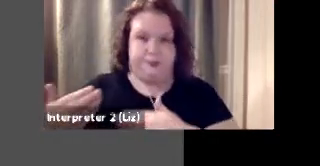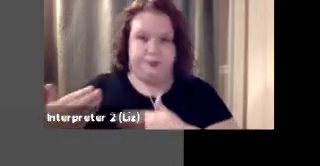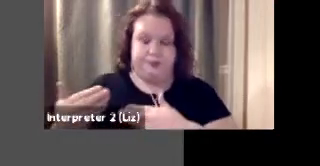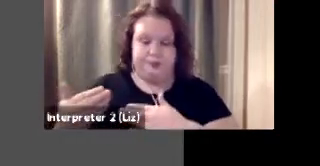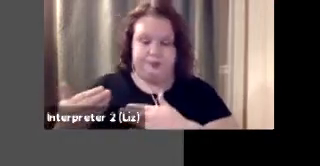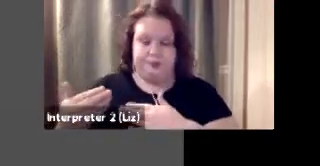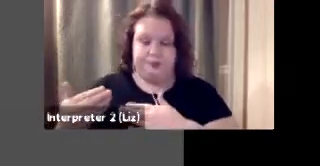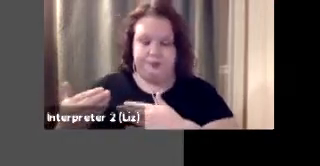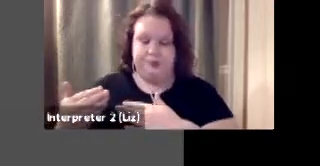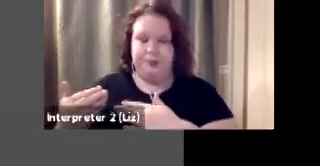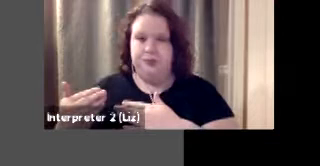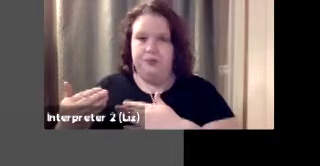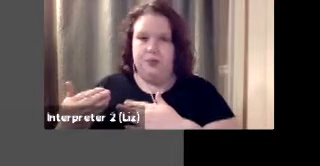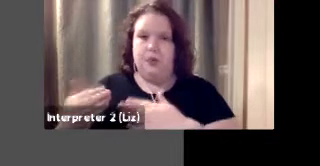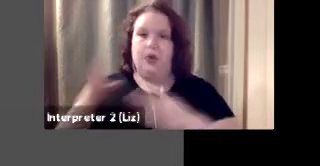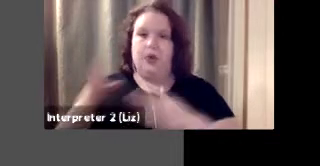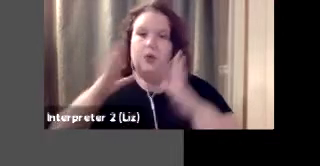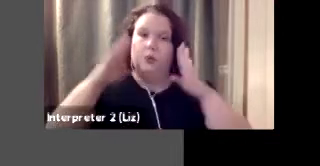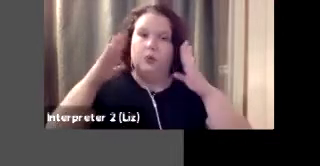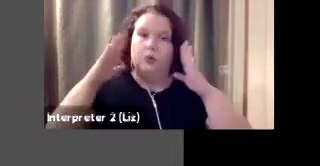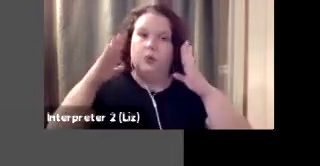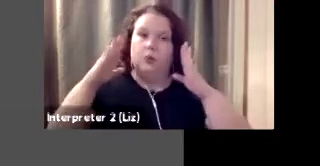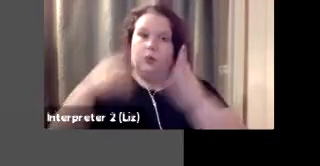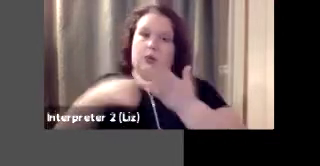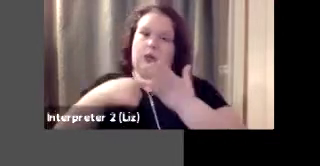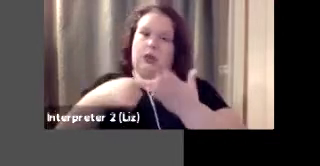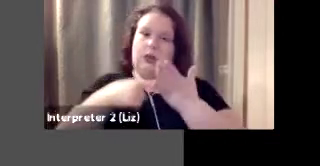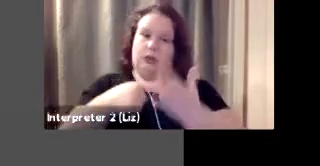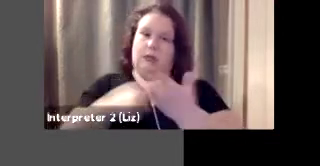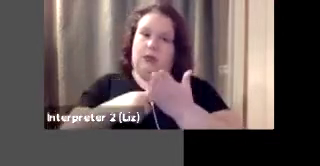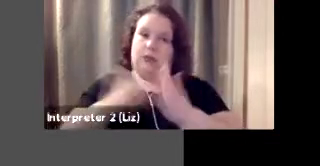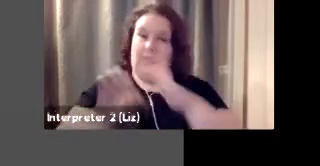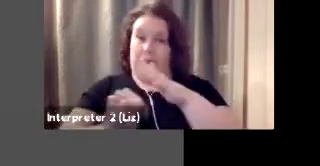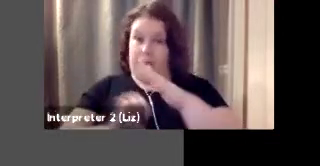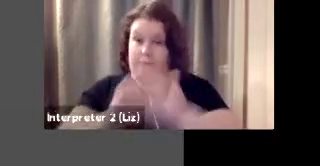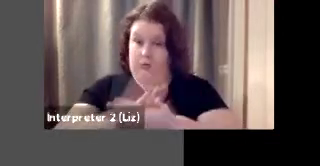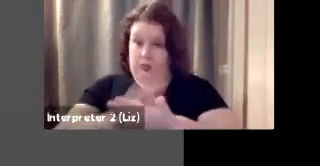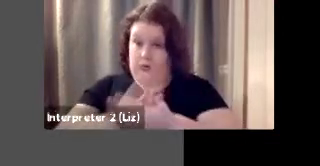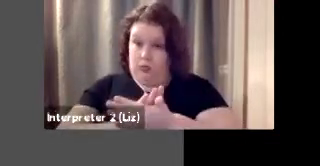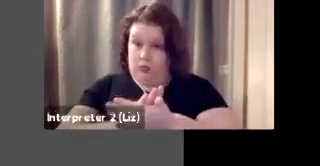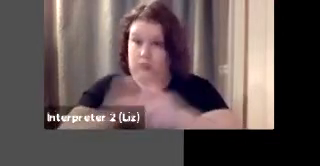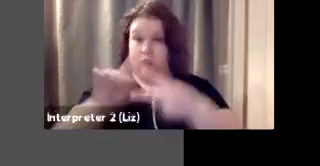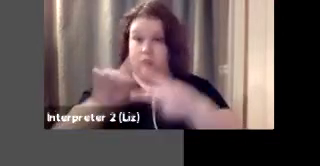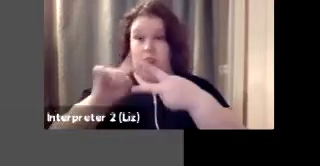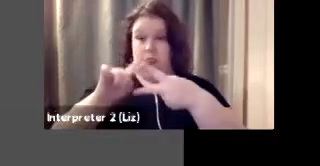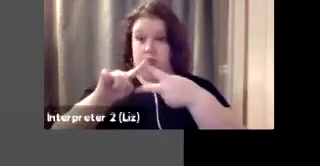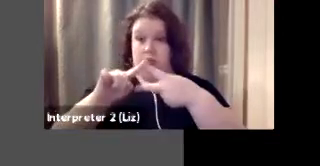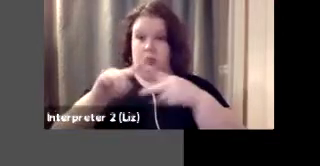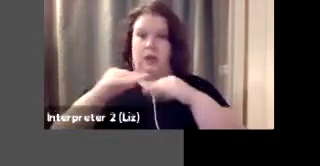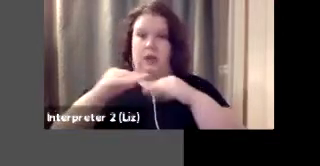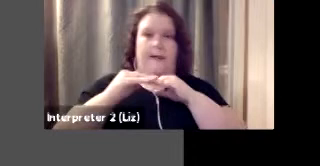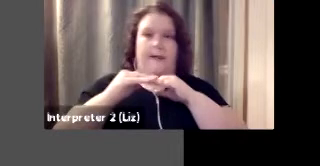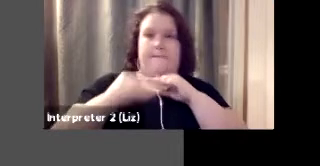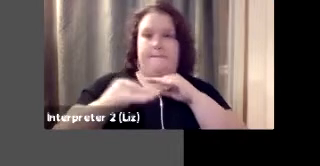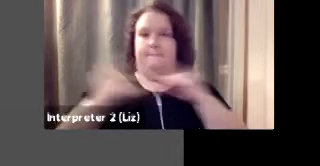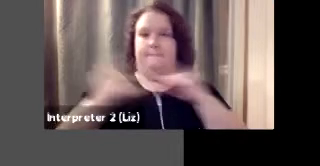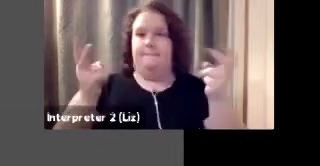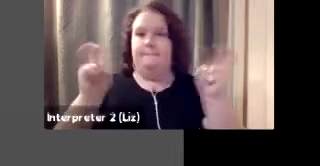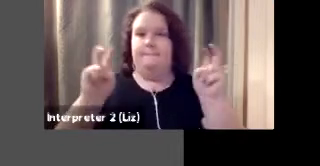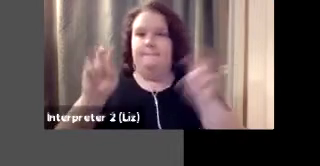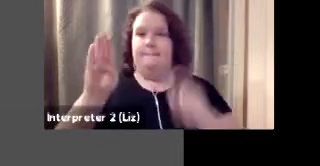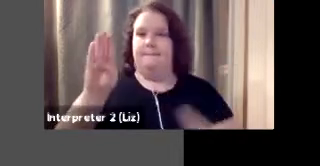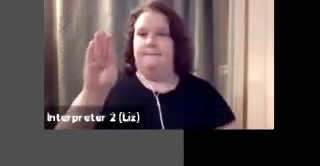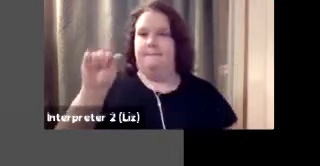And we're going to really focus on, uh, two main ideas. One, what, which, which we're calling the baseline option, uh, which you'll see is very familiar.